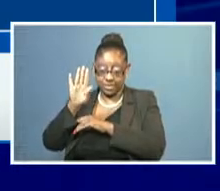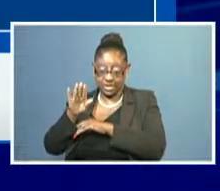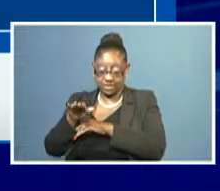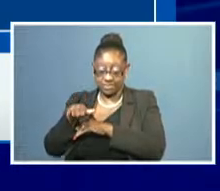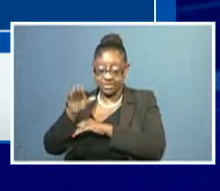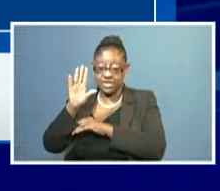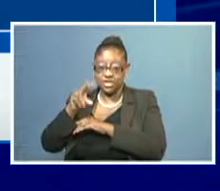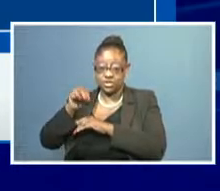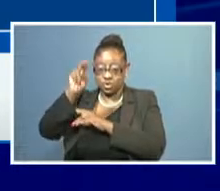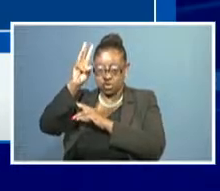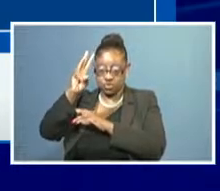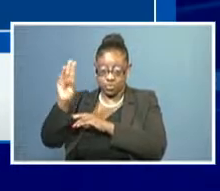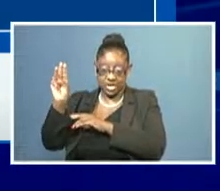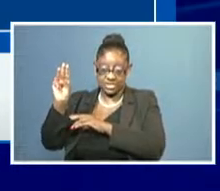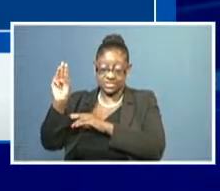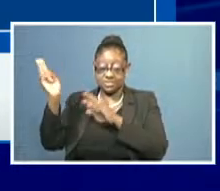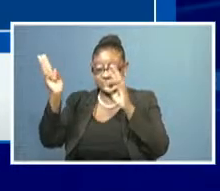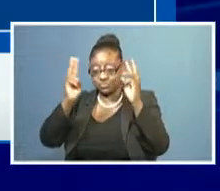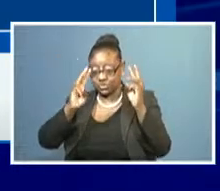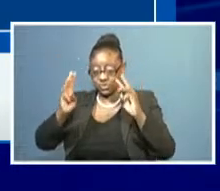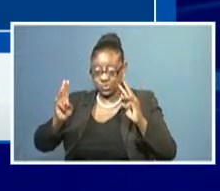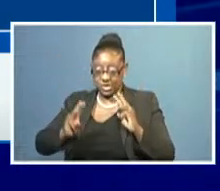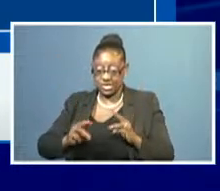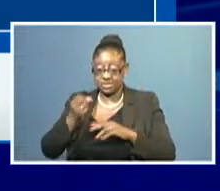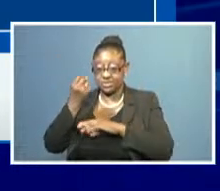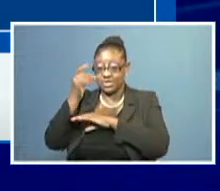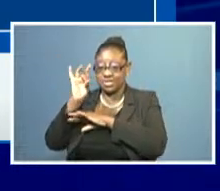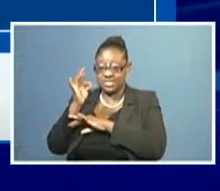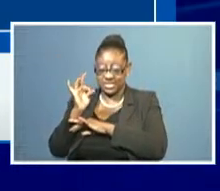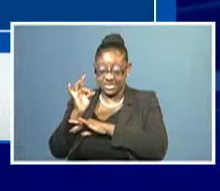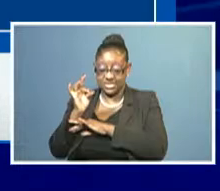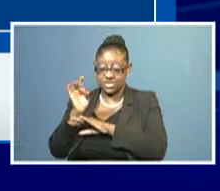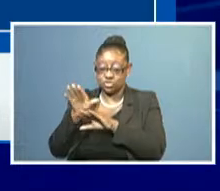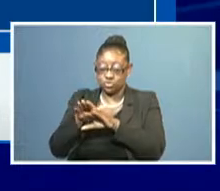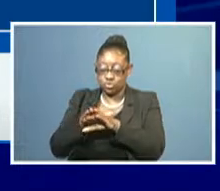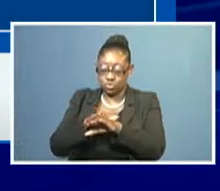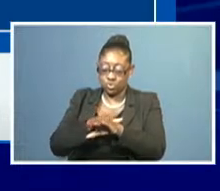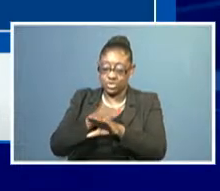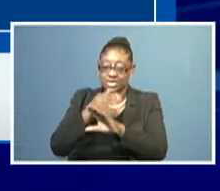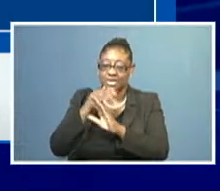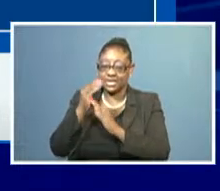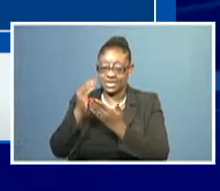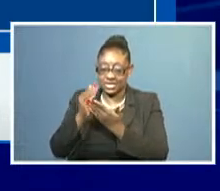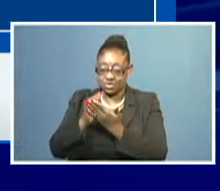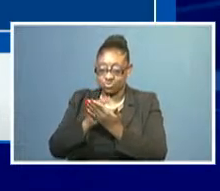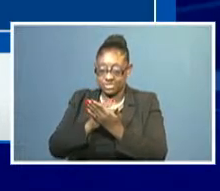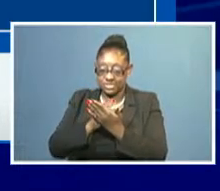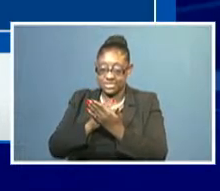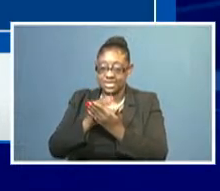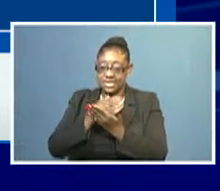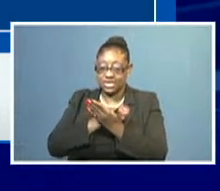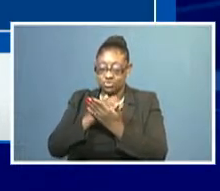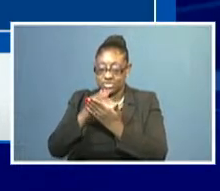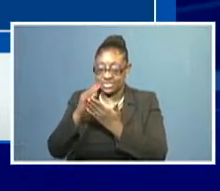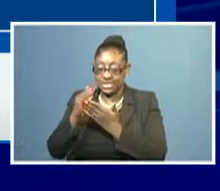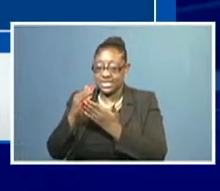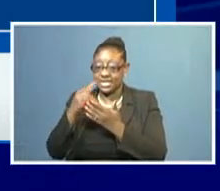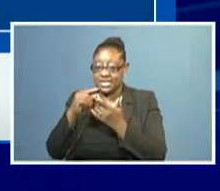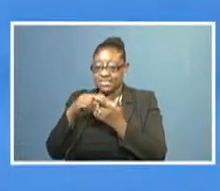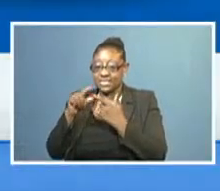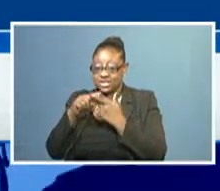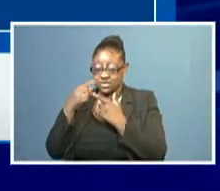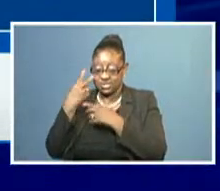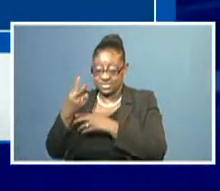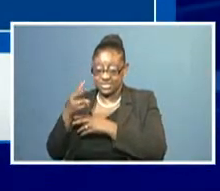northwestern islands tonight, southerly winds, 12 to 18 knots. Those winds slowly increasing, wave heights building 3 to 6 feet. Low tide takes place at 8:34